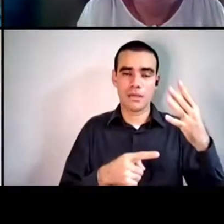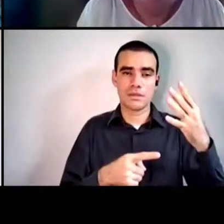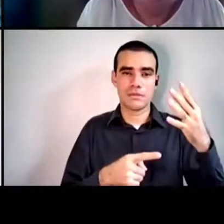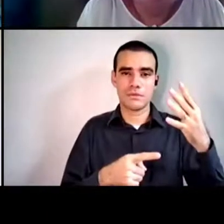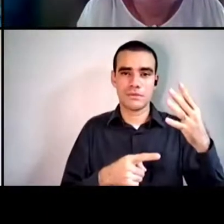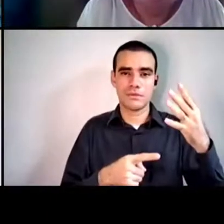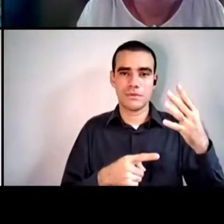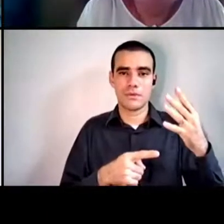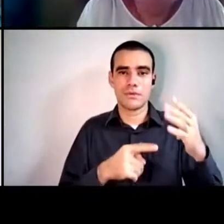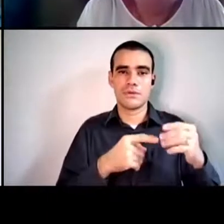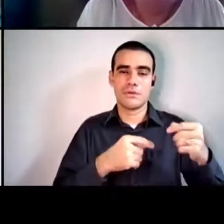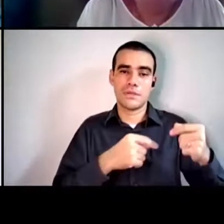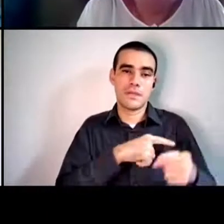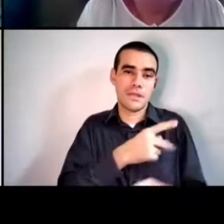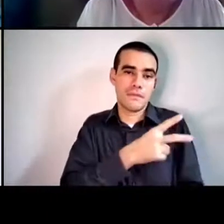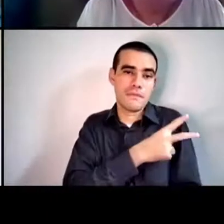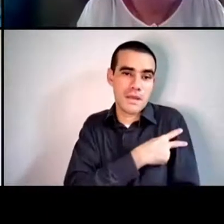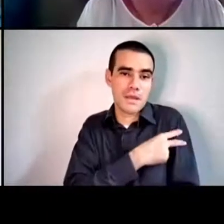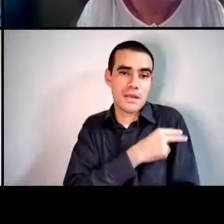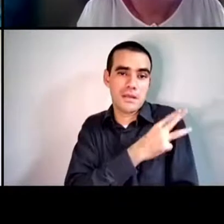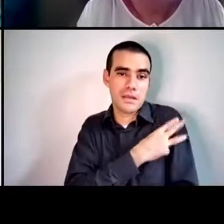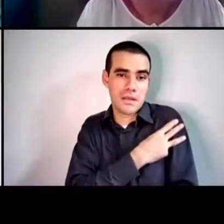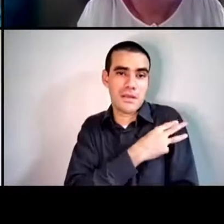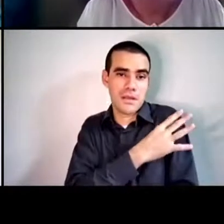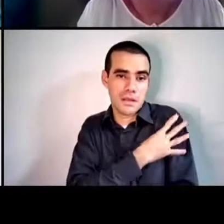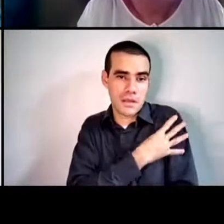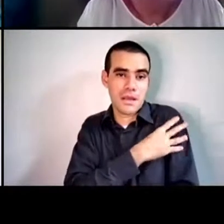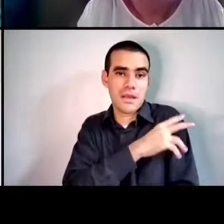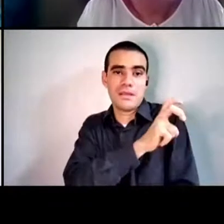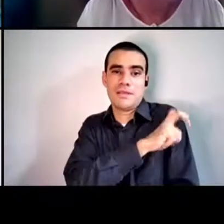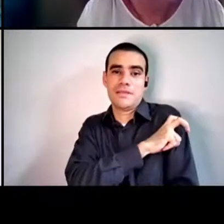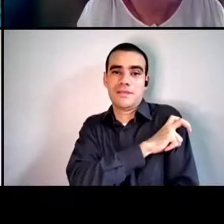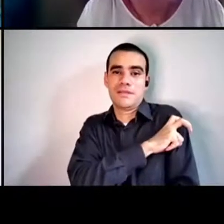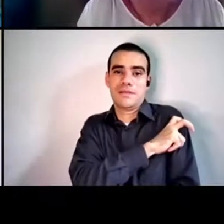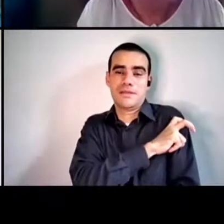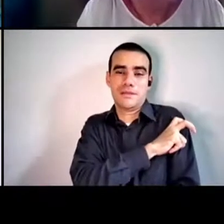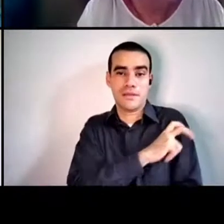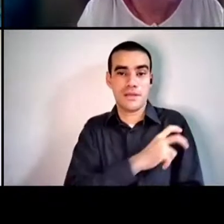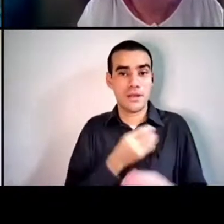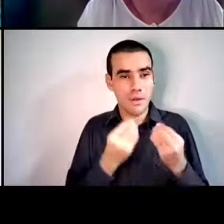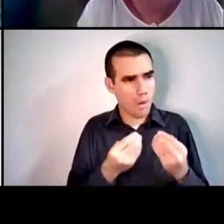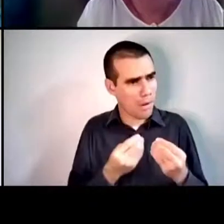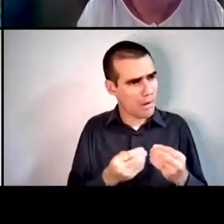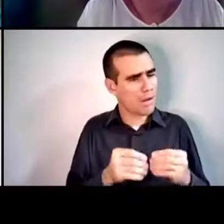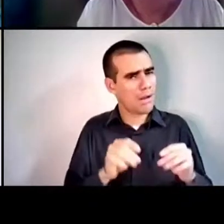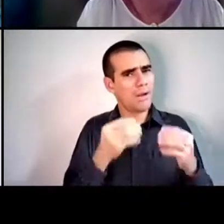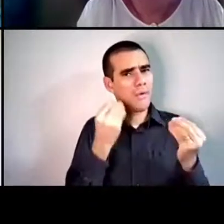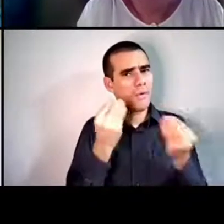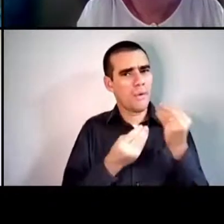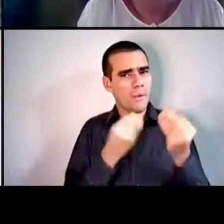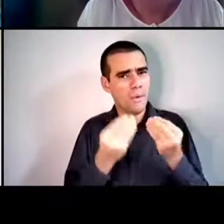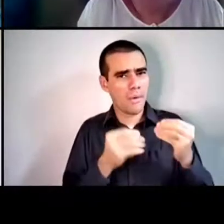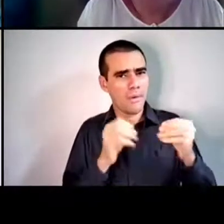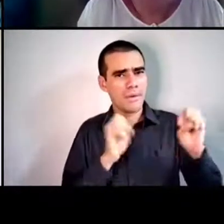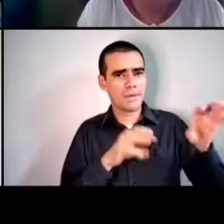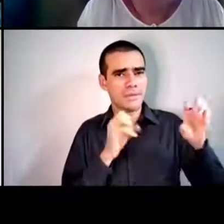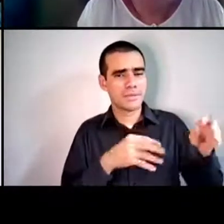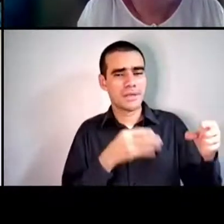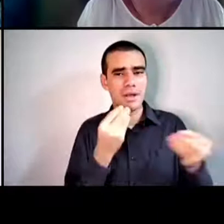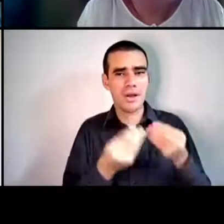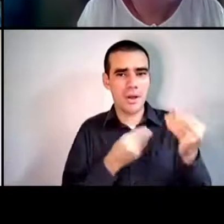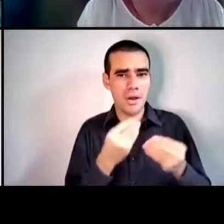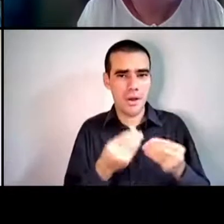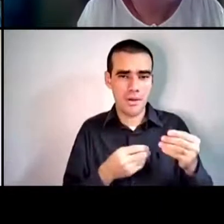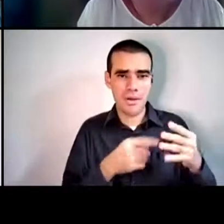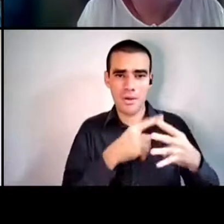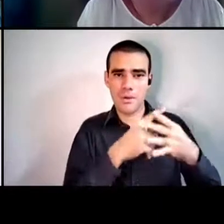four grades, the second, third, fourth, and fifth grades. Okay, so you're doing magic here, because you can